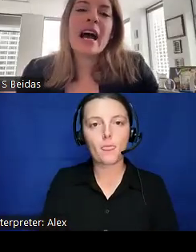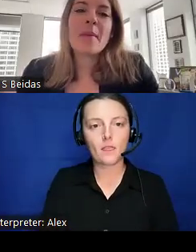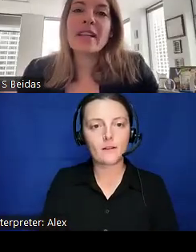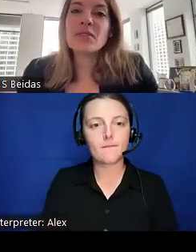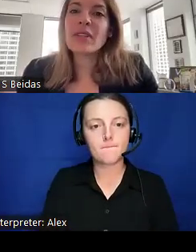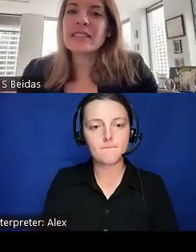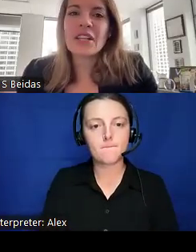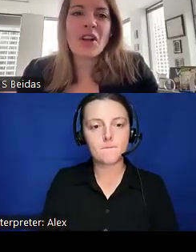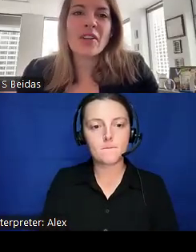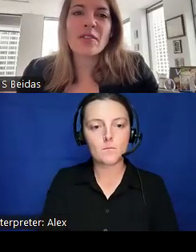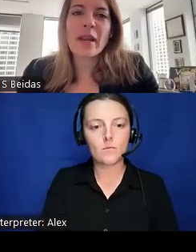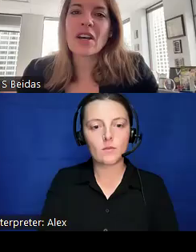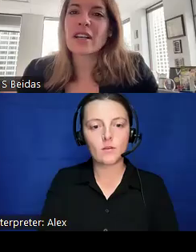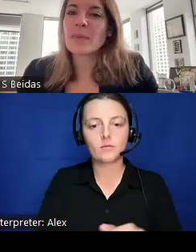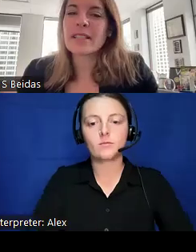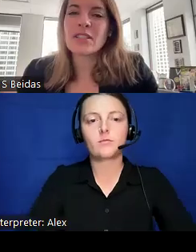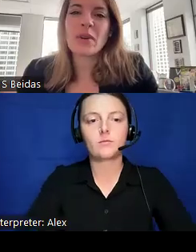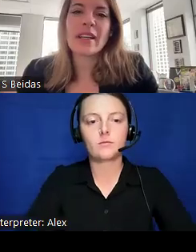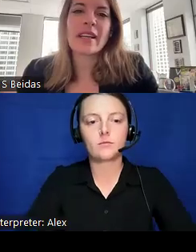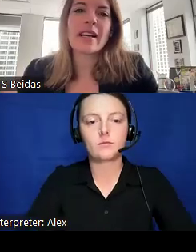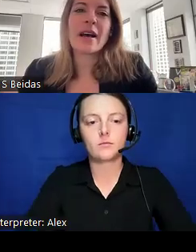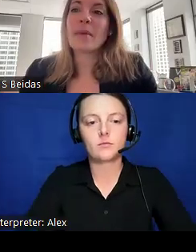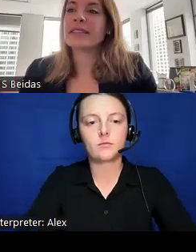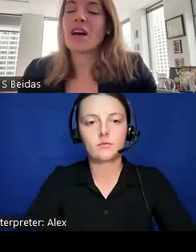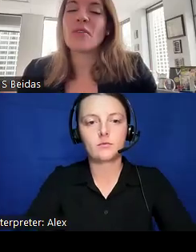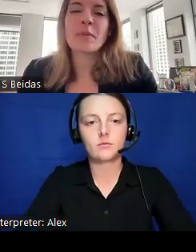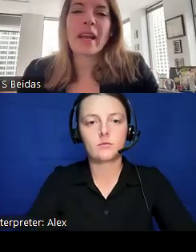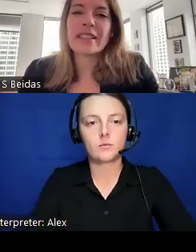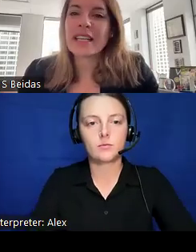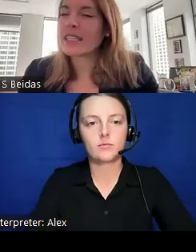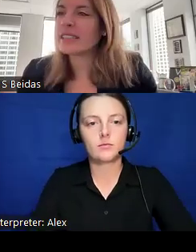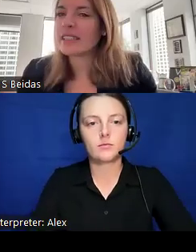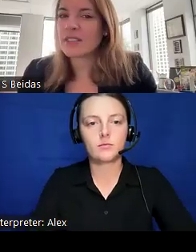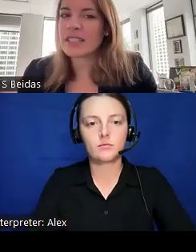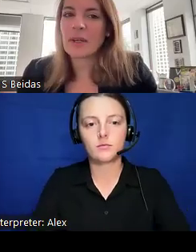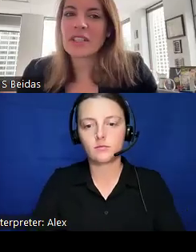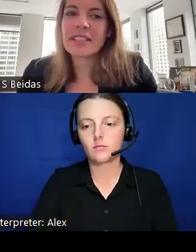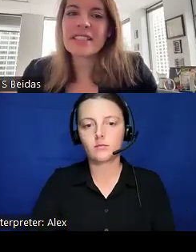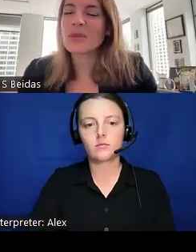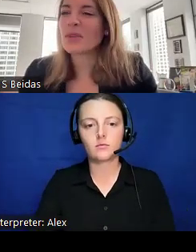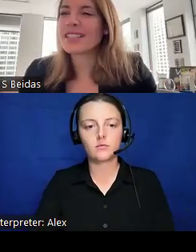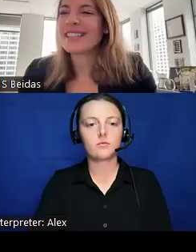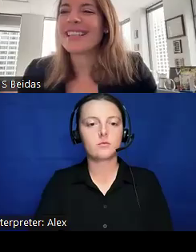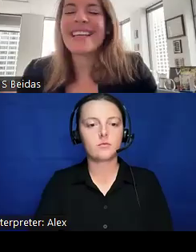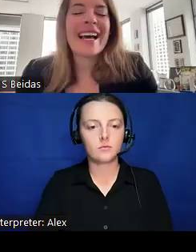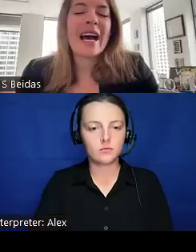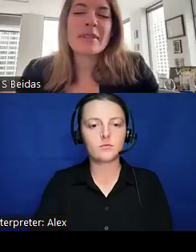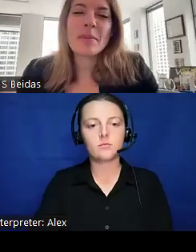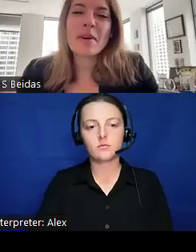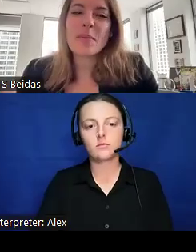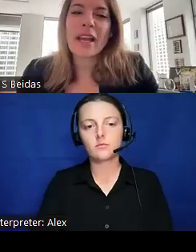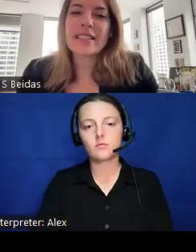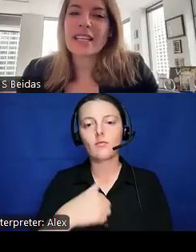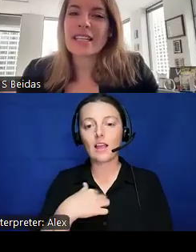time here. I do like to start all of my talks by situating myself and my identities and lived experiences. So you can